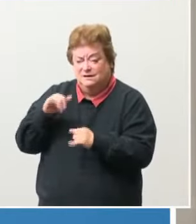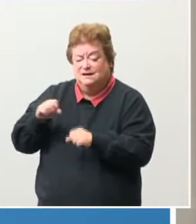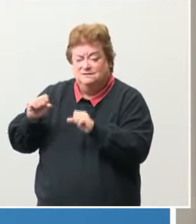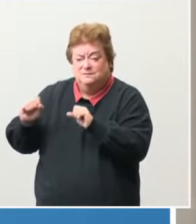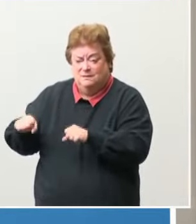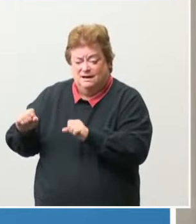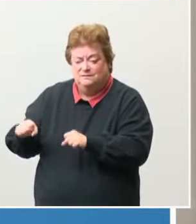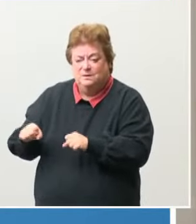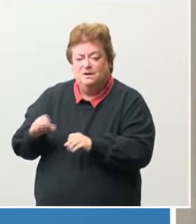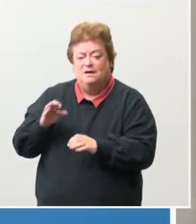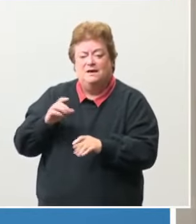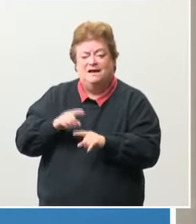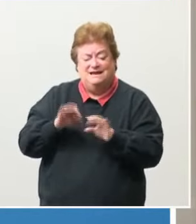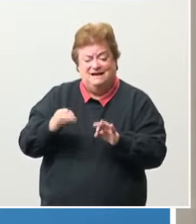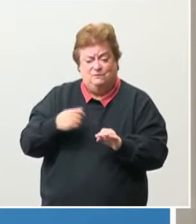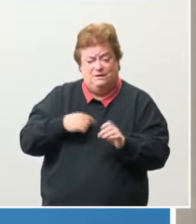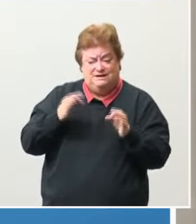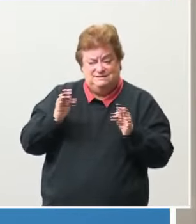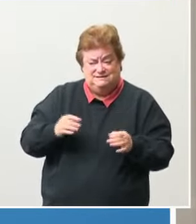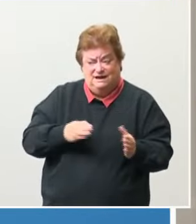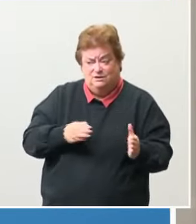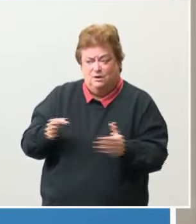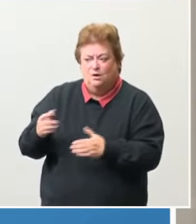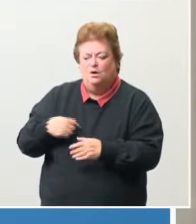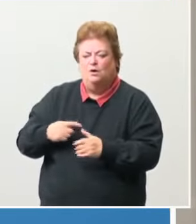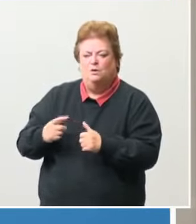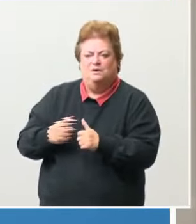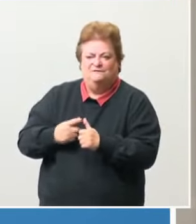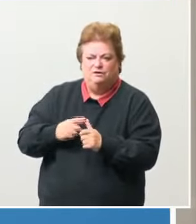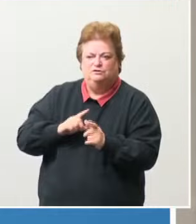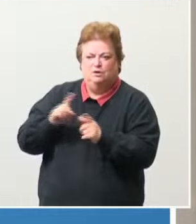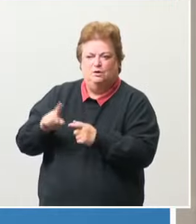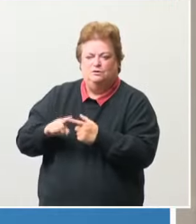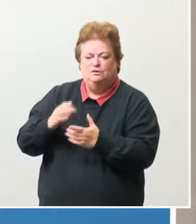we were to go these directions, we would look first to some of our